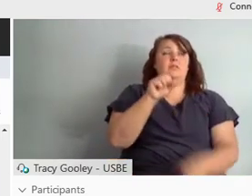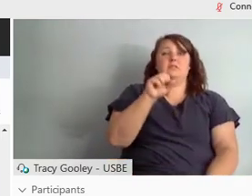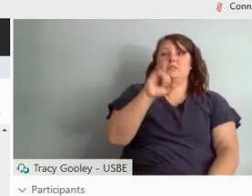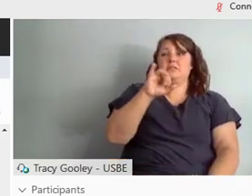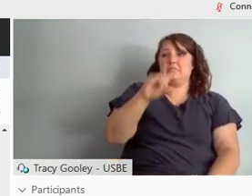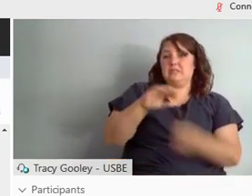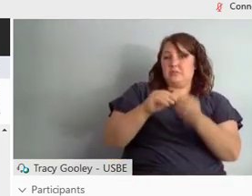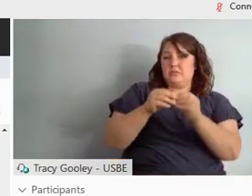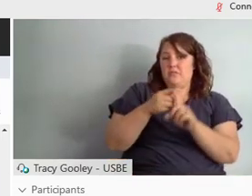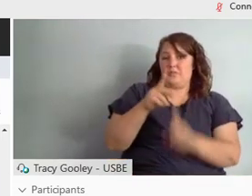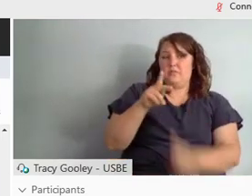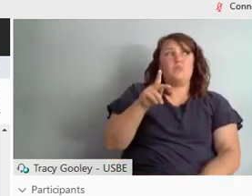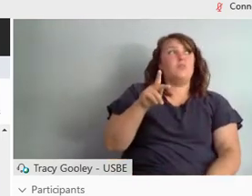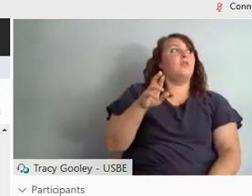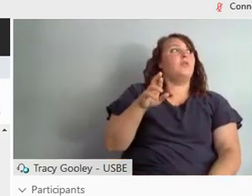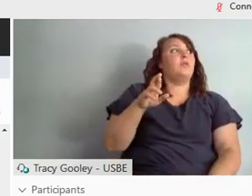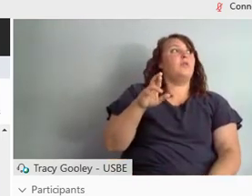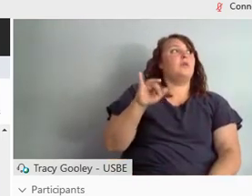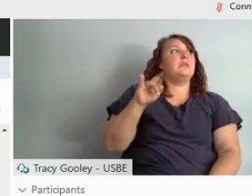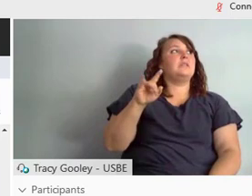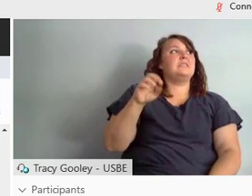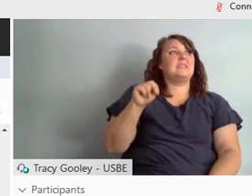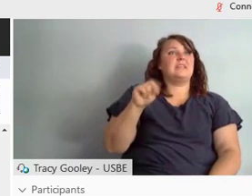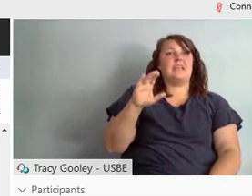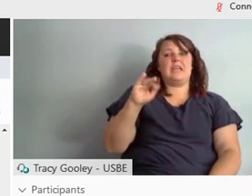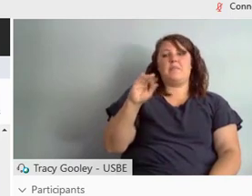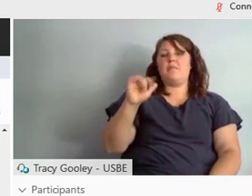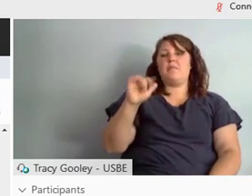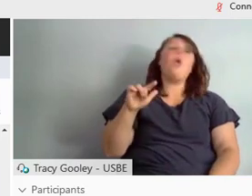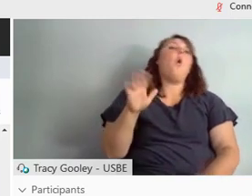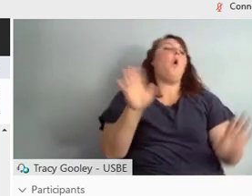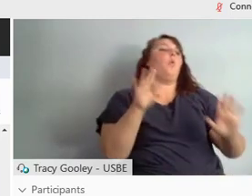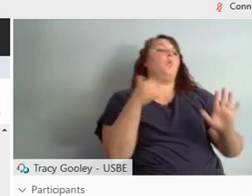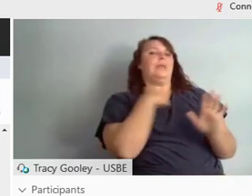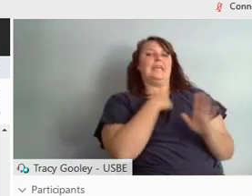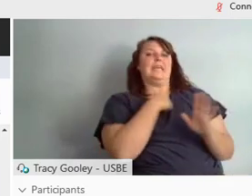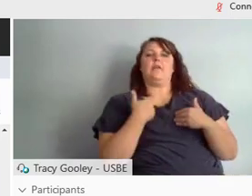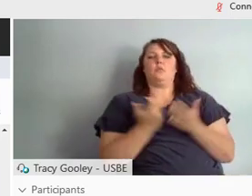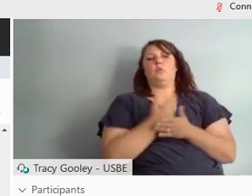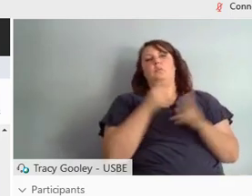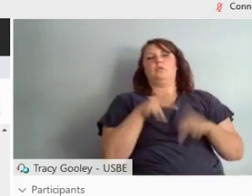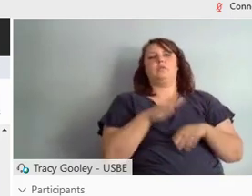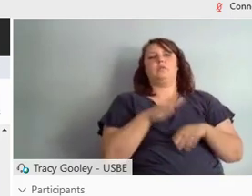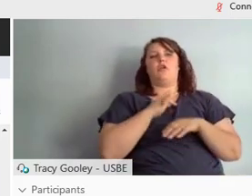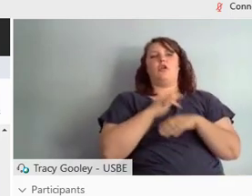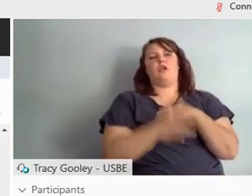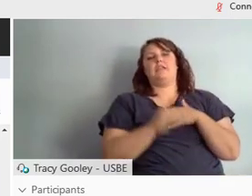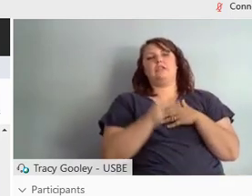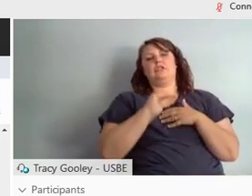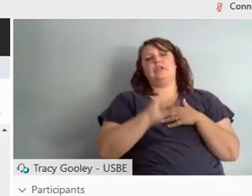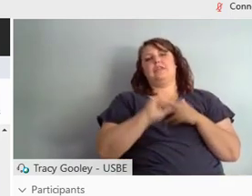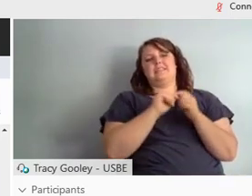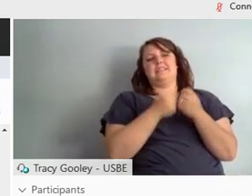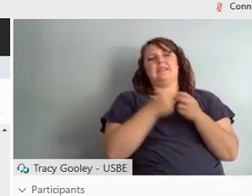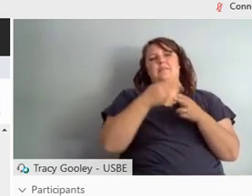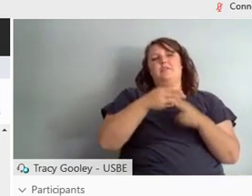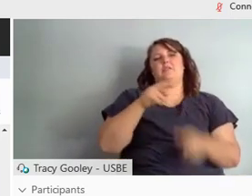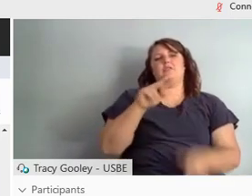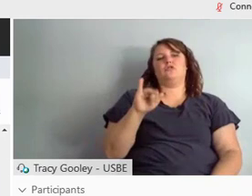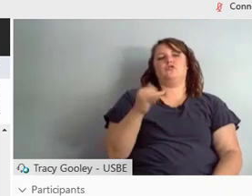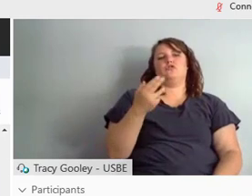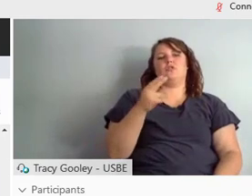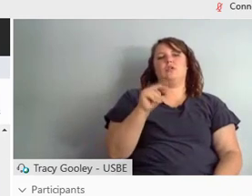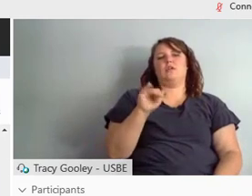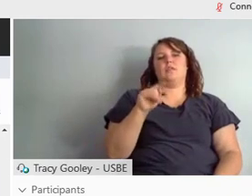from Kristen Campbell anymore? So we have a new person on our early childhood team here at USBE. His name is